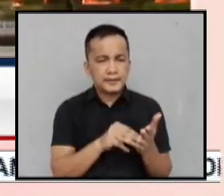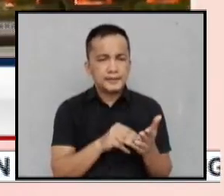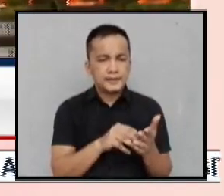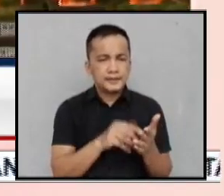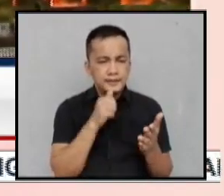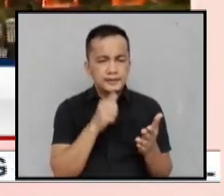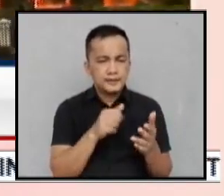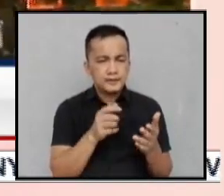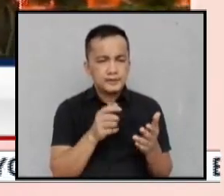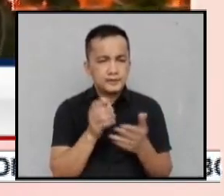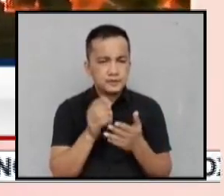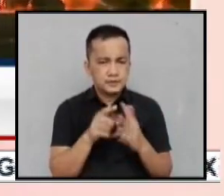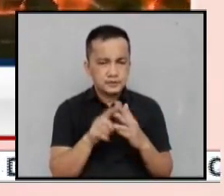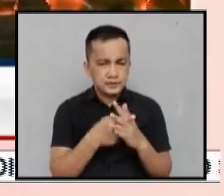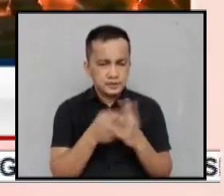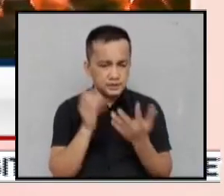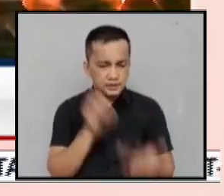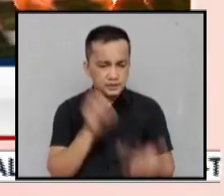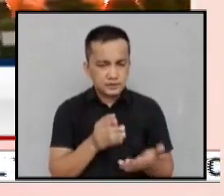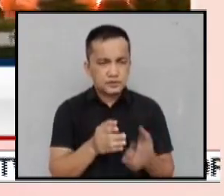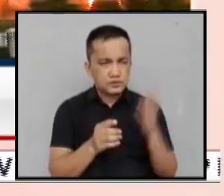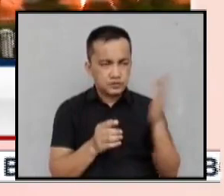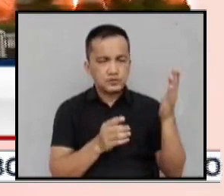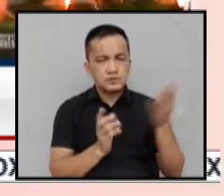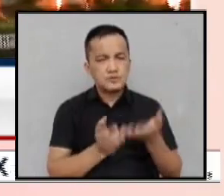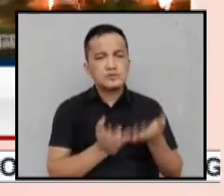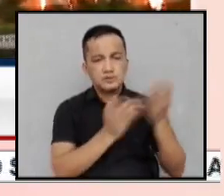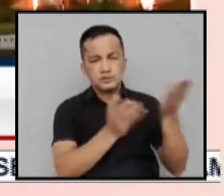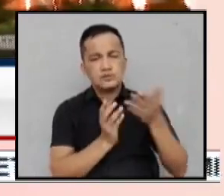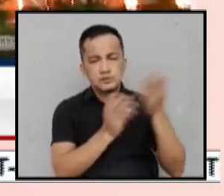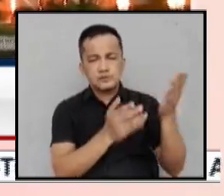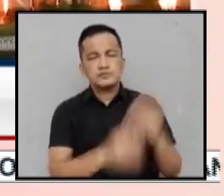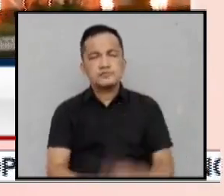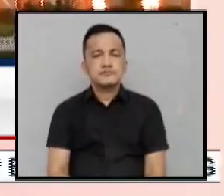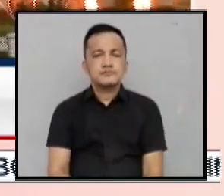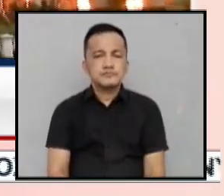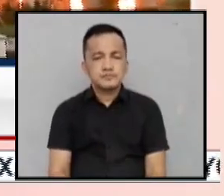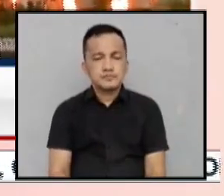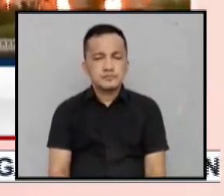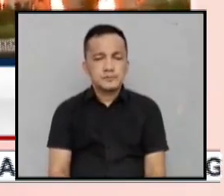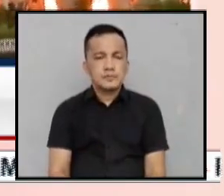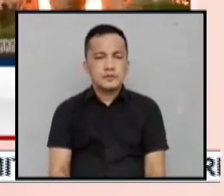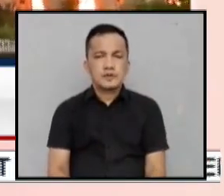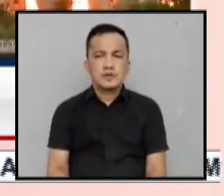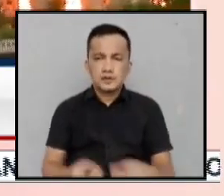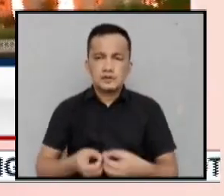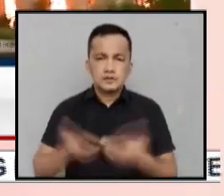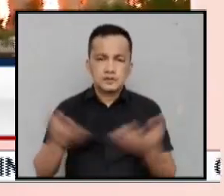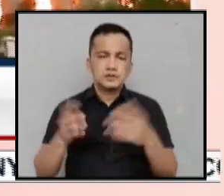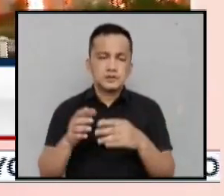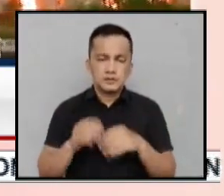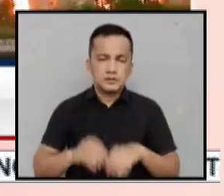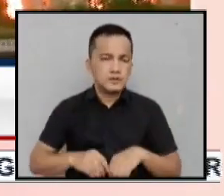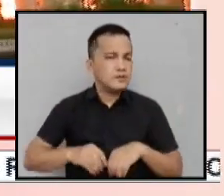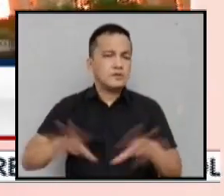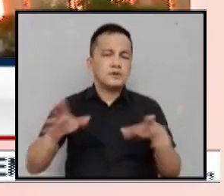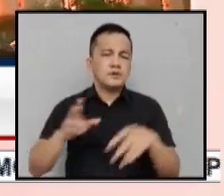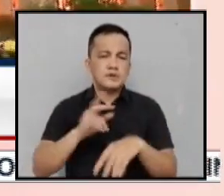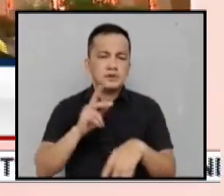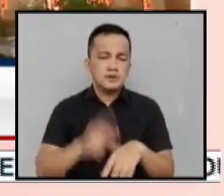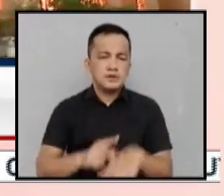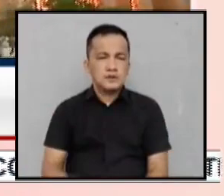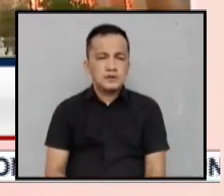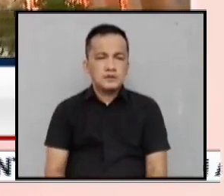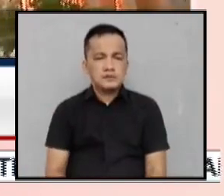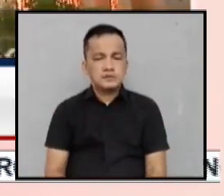today ay doon na humanggagaling ang mga kaltero at magdi-deliver sa buong Manila. In regards to the